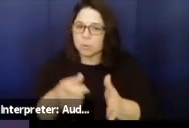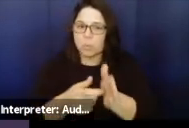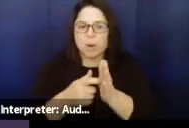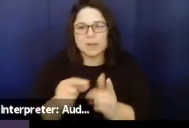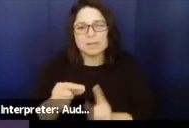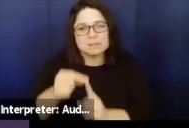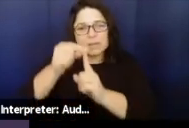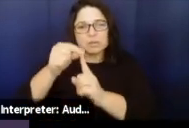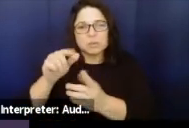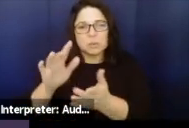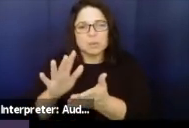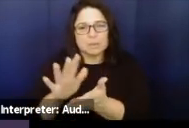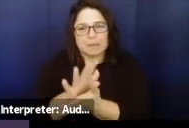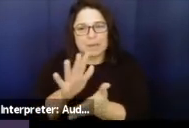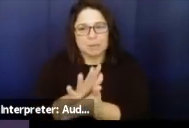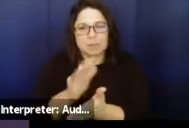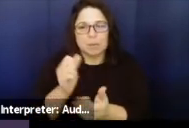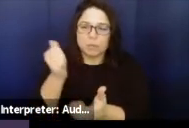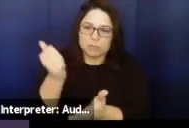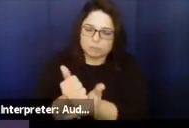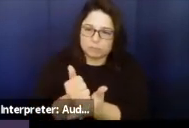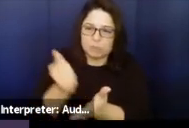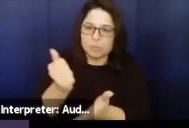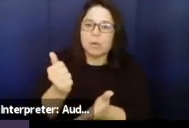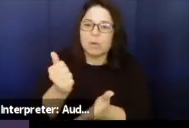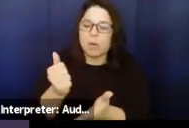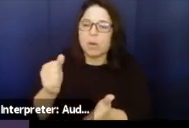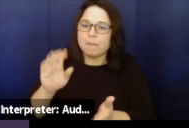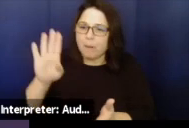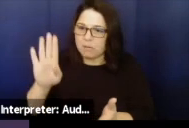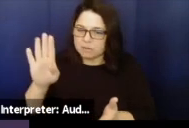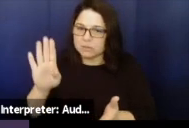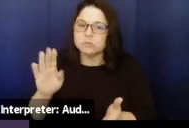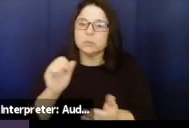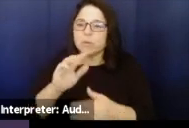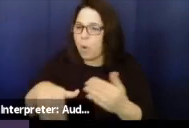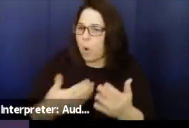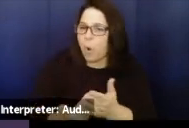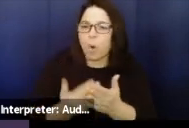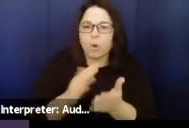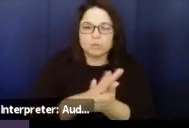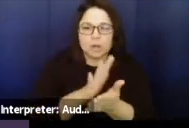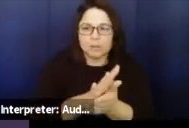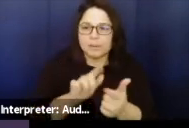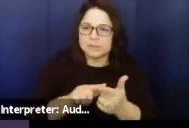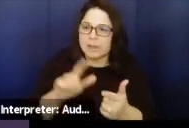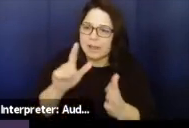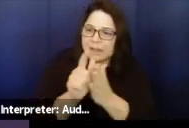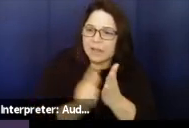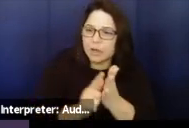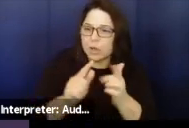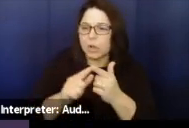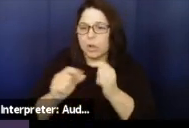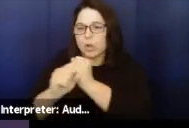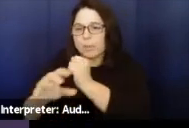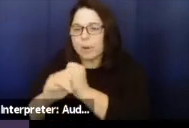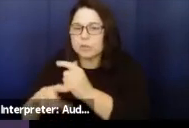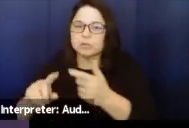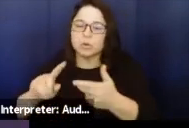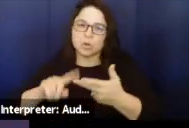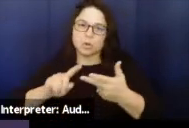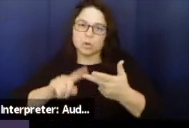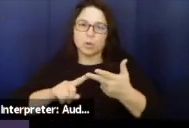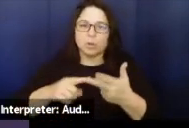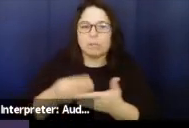for almost all public documents, legal documents, commercial documents, bills of sale, deeds